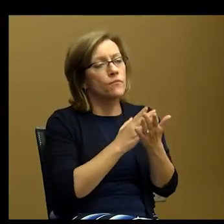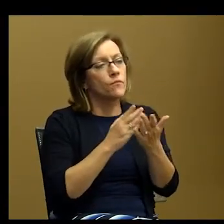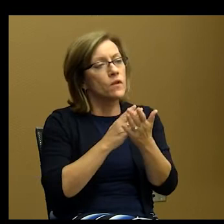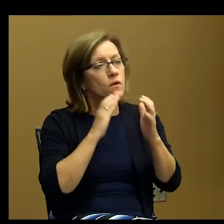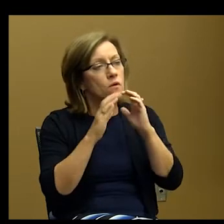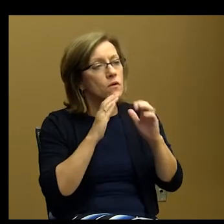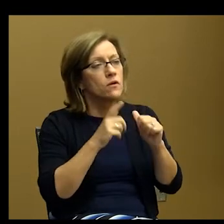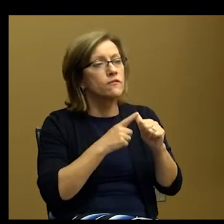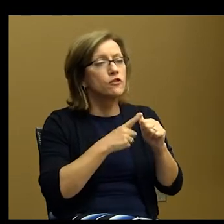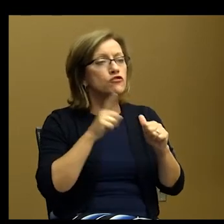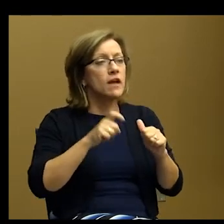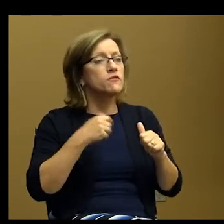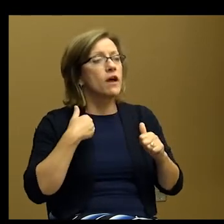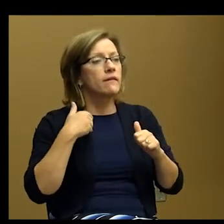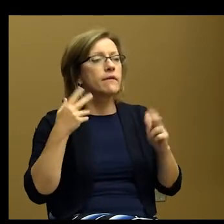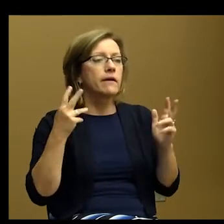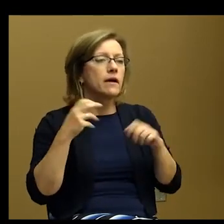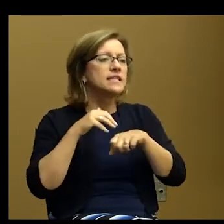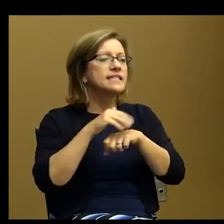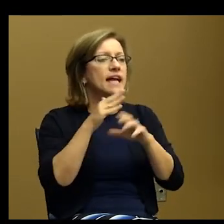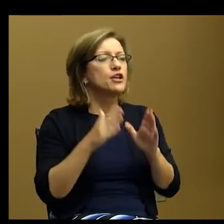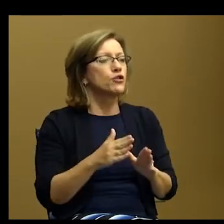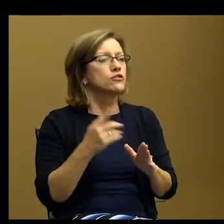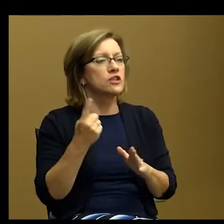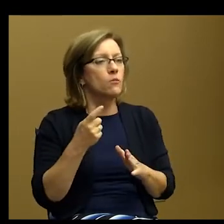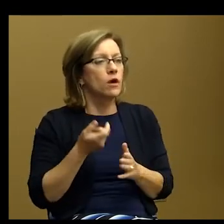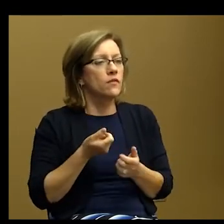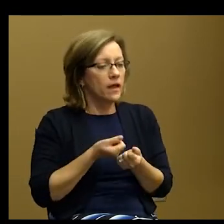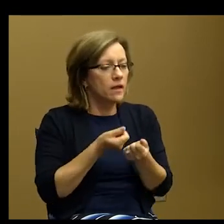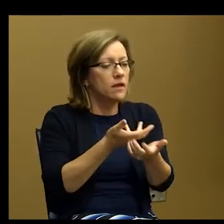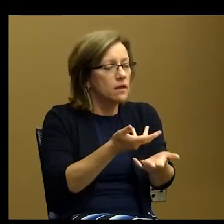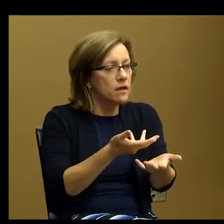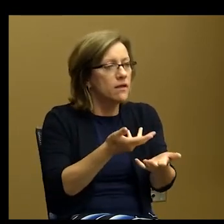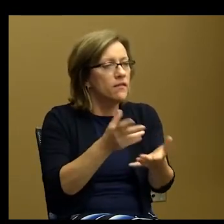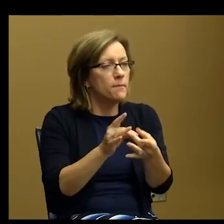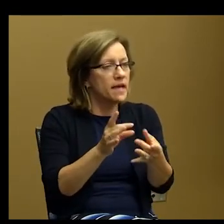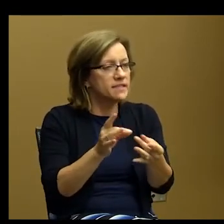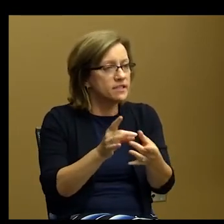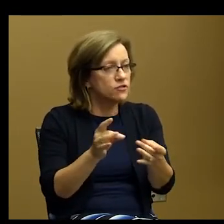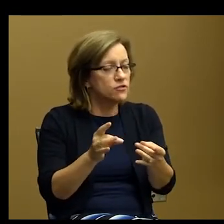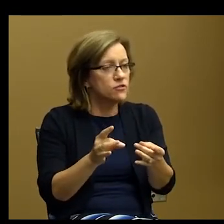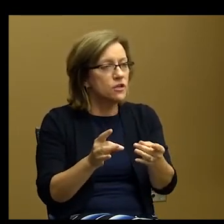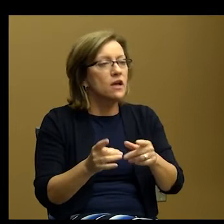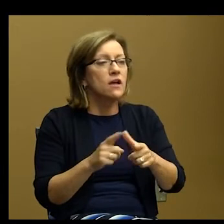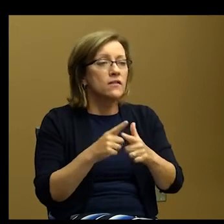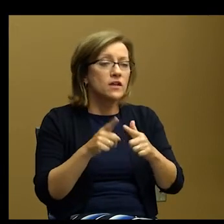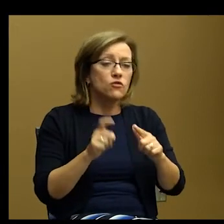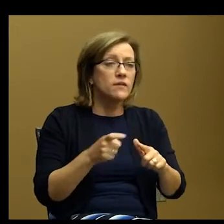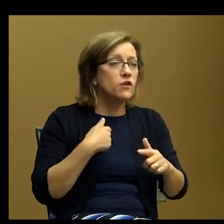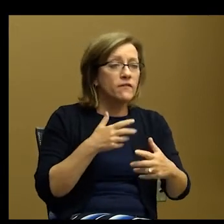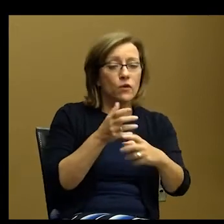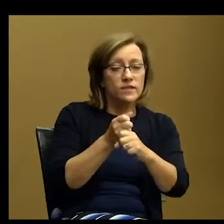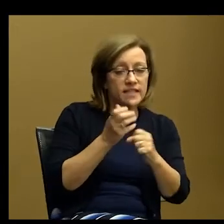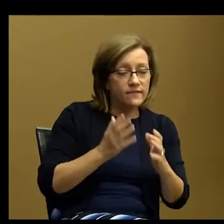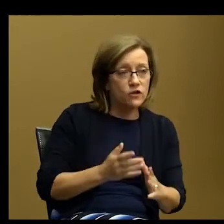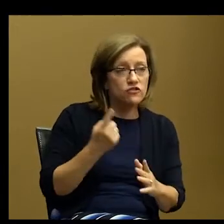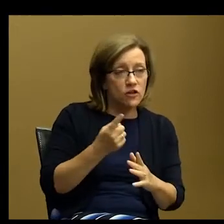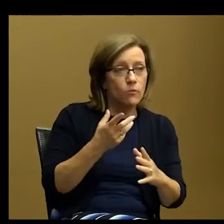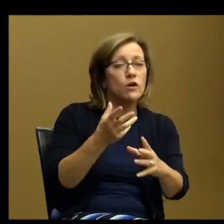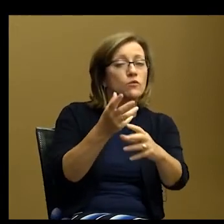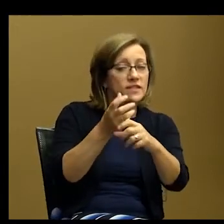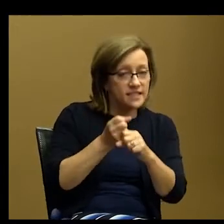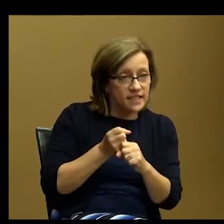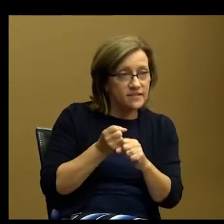have to have a sender, somebody who's sending the message. And then you have to have a receiver, someone who is receiving